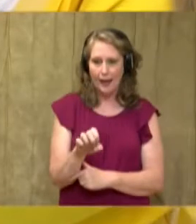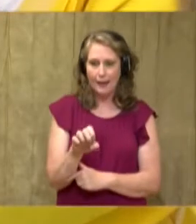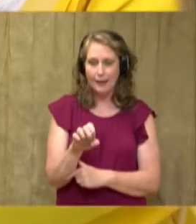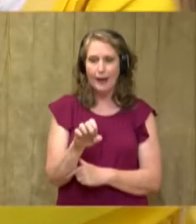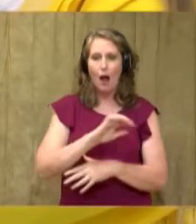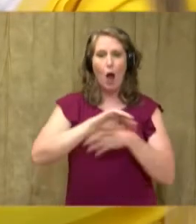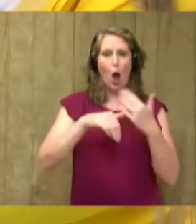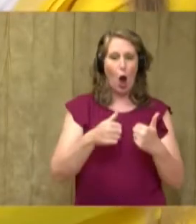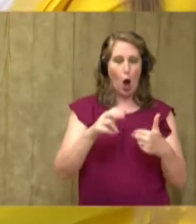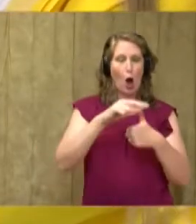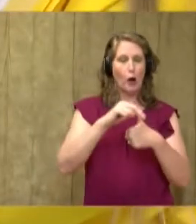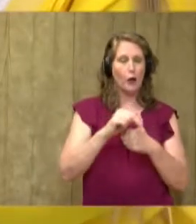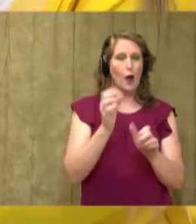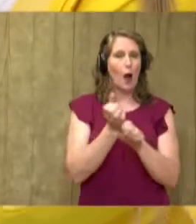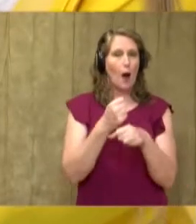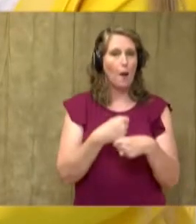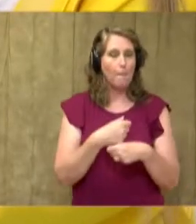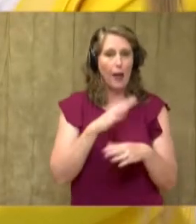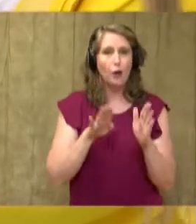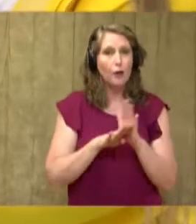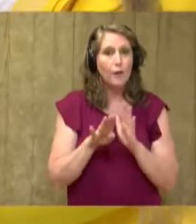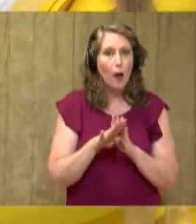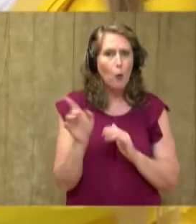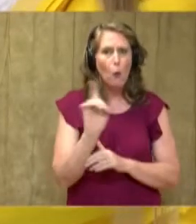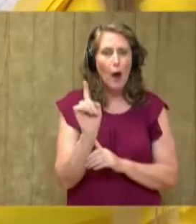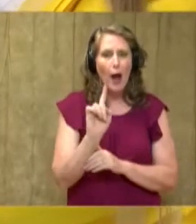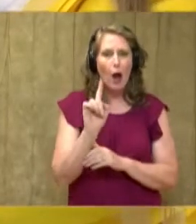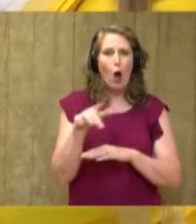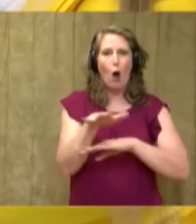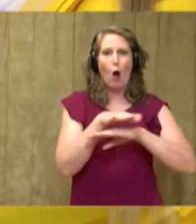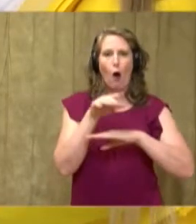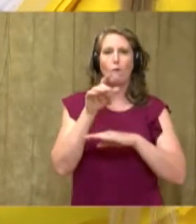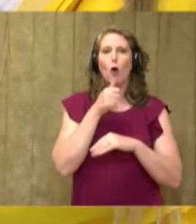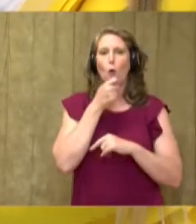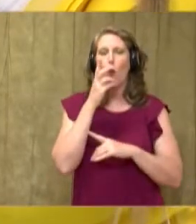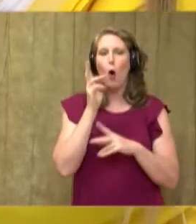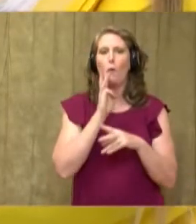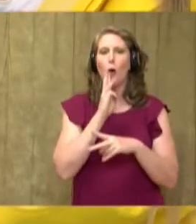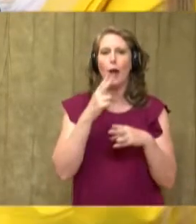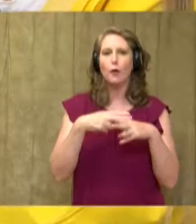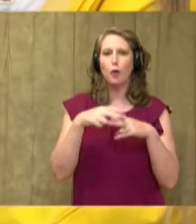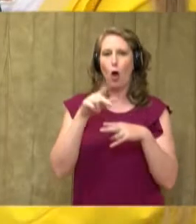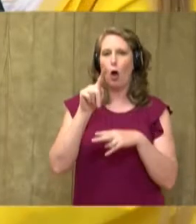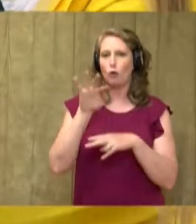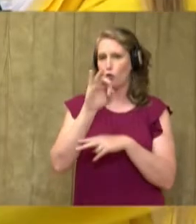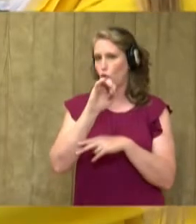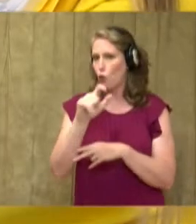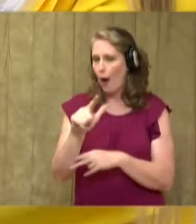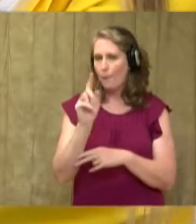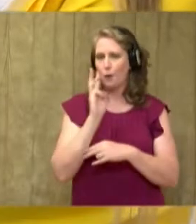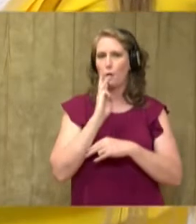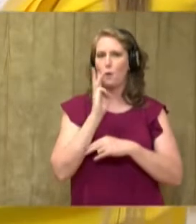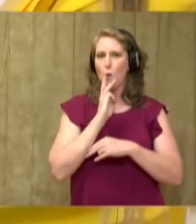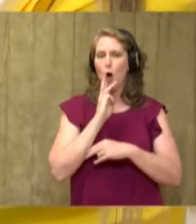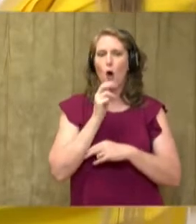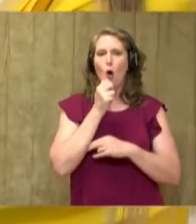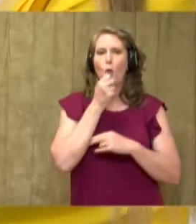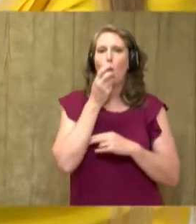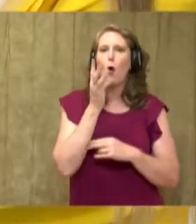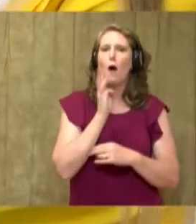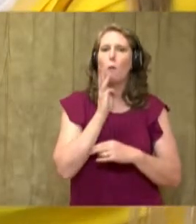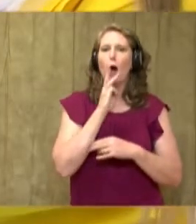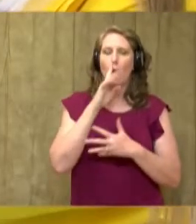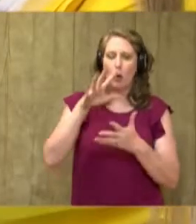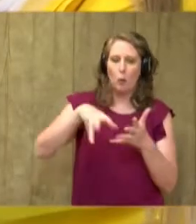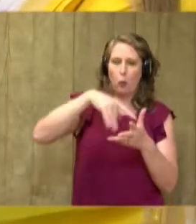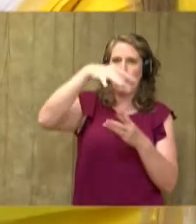All hurricanes form over tropical waters. Warm water evaporates and rises into the atmosphere.